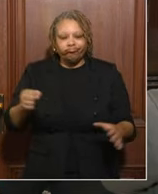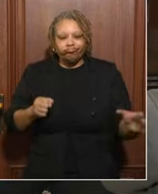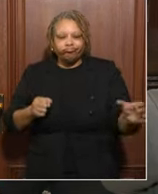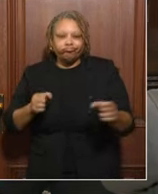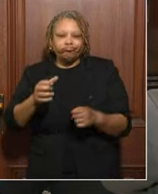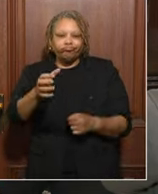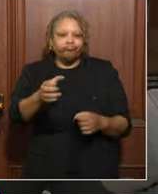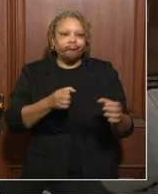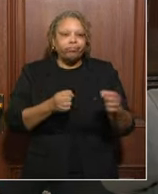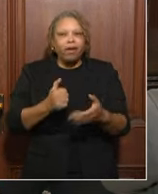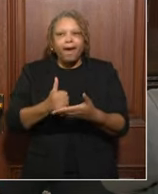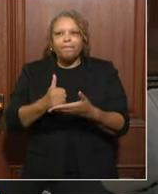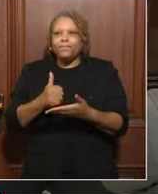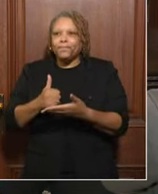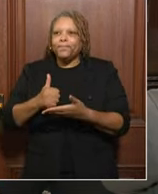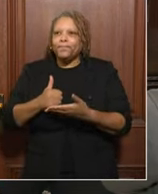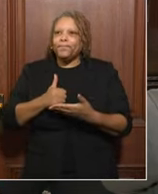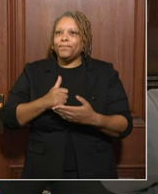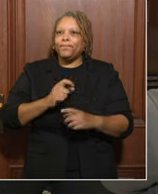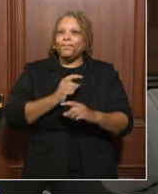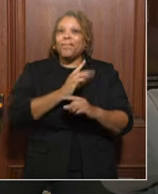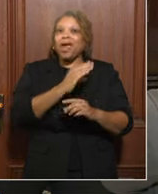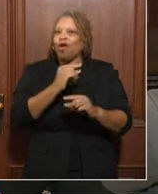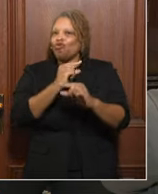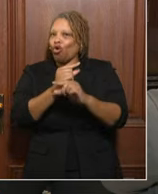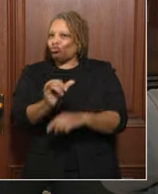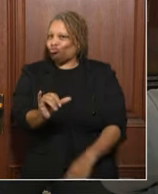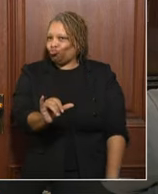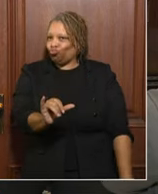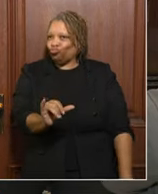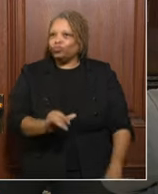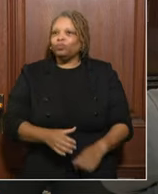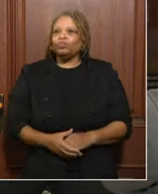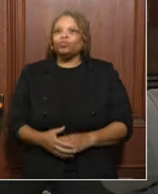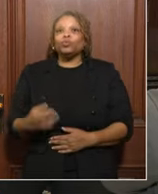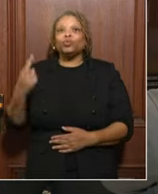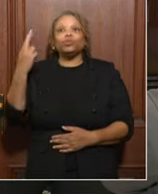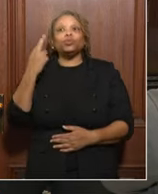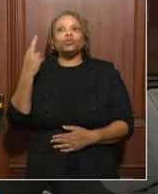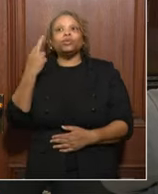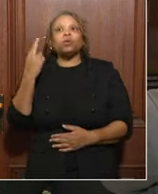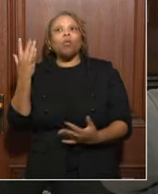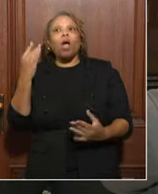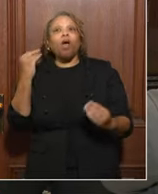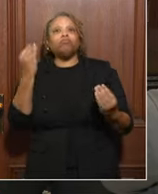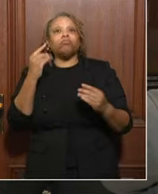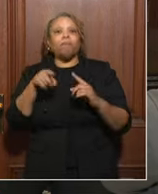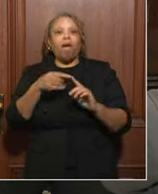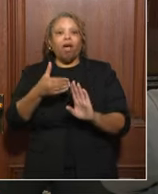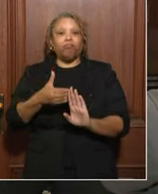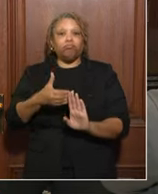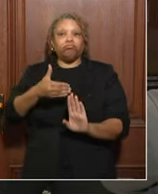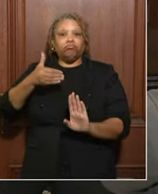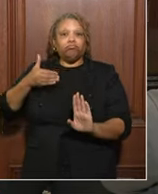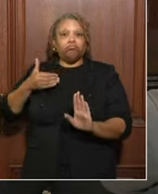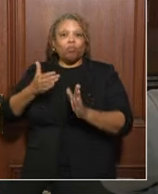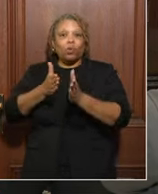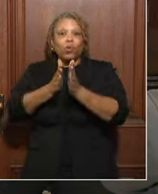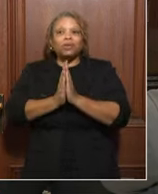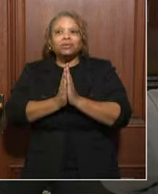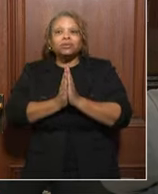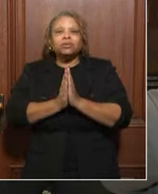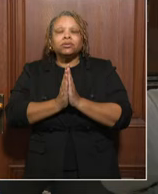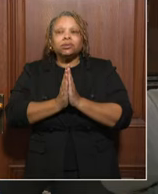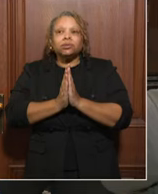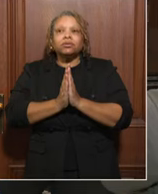the reason why I would consider a preliminary request is almost assuredly I will be making a request as we get